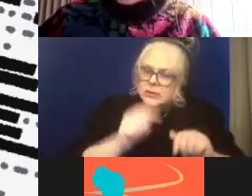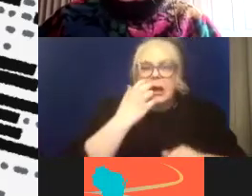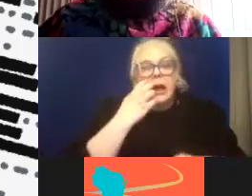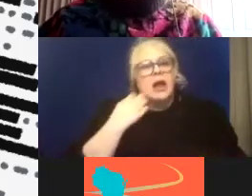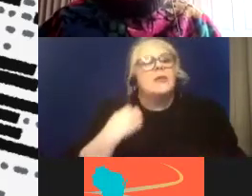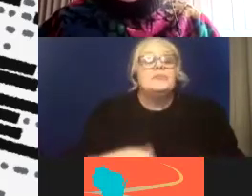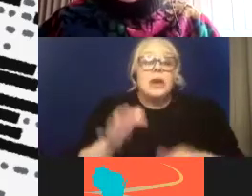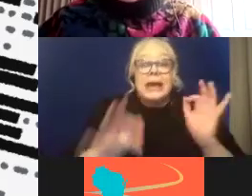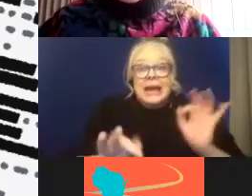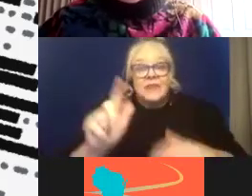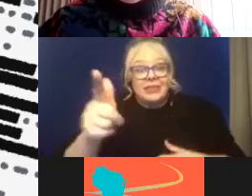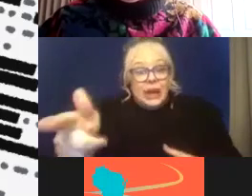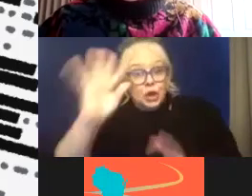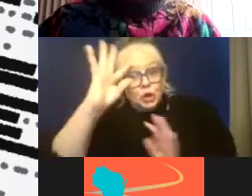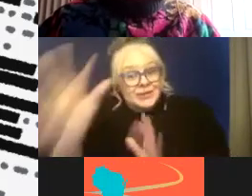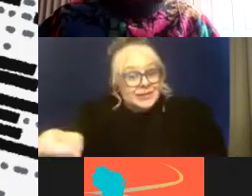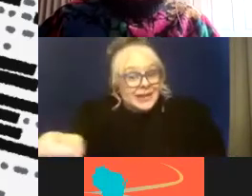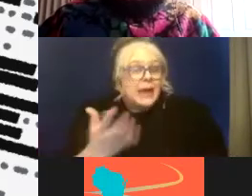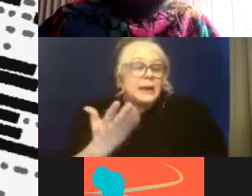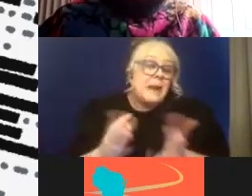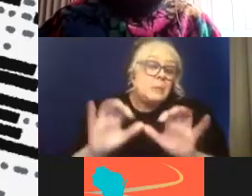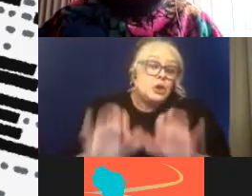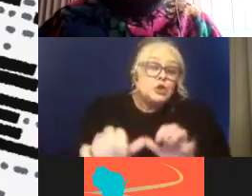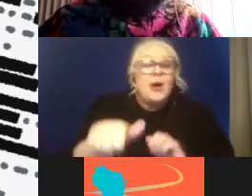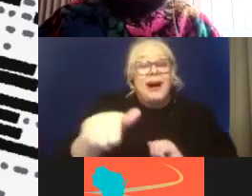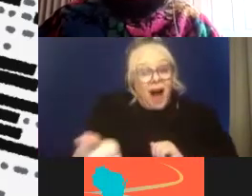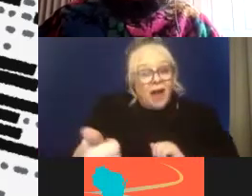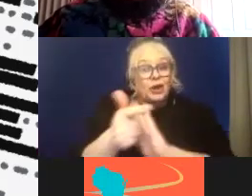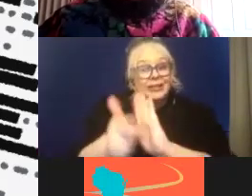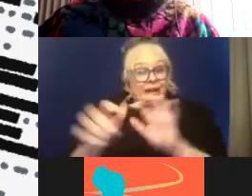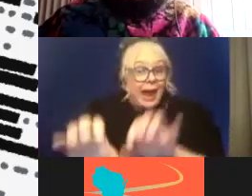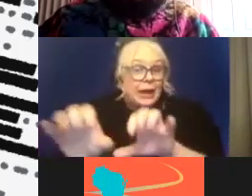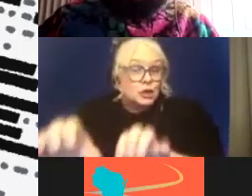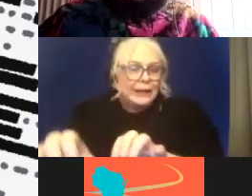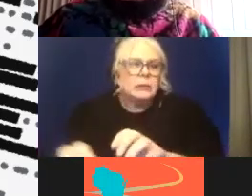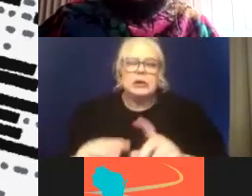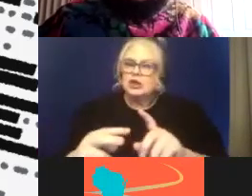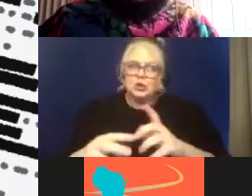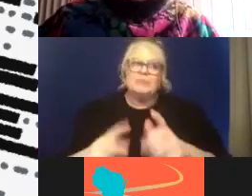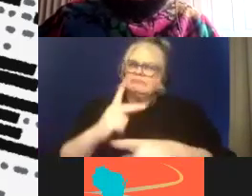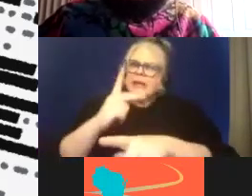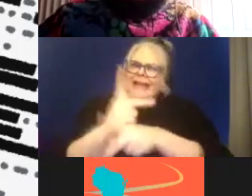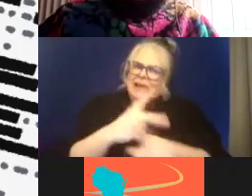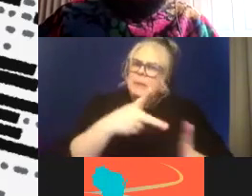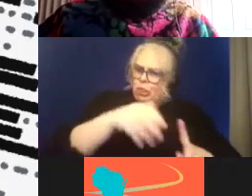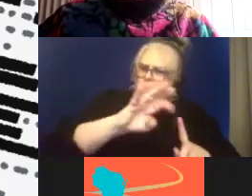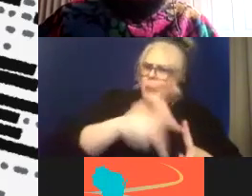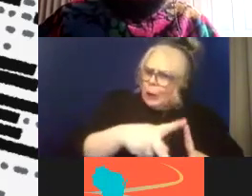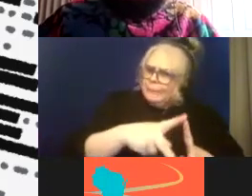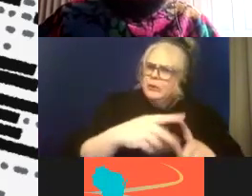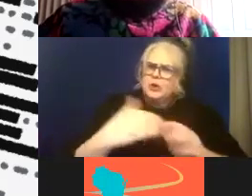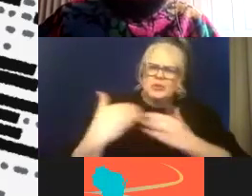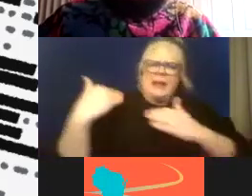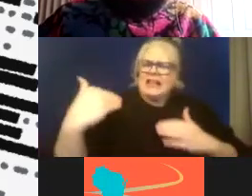other actions to hold perpetrators accountable. This might be because the picture shows up somewhere else, or it might be because other